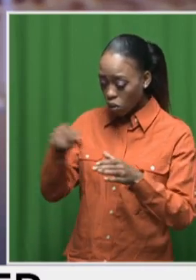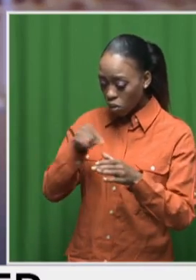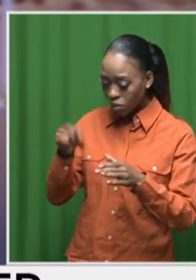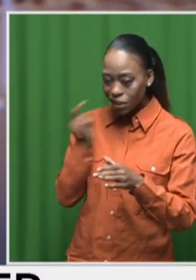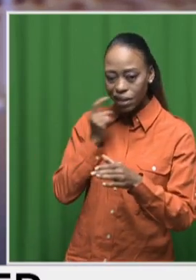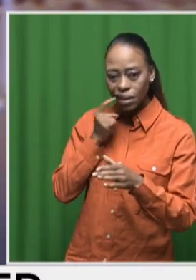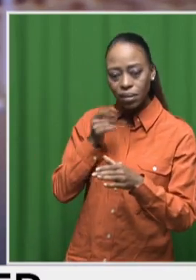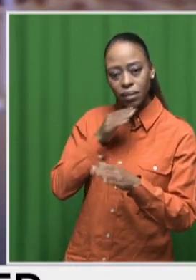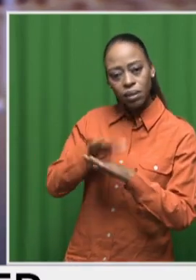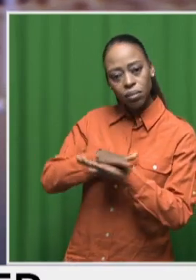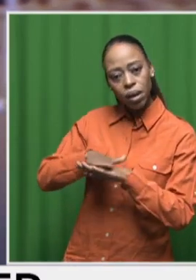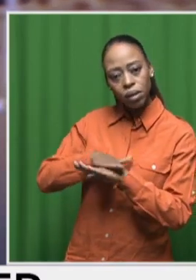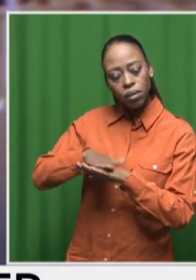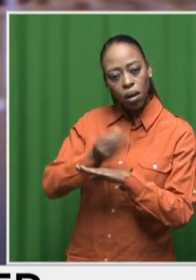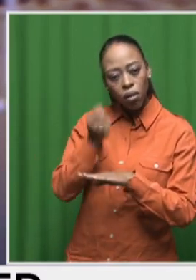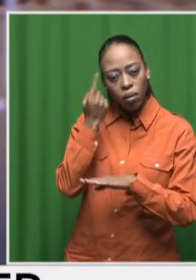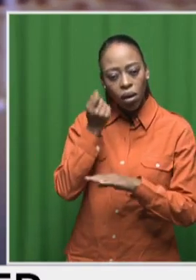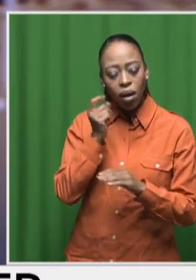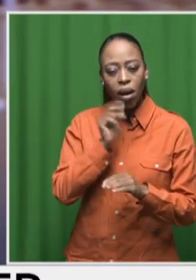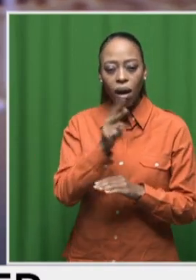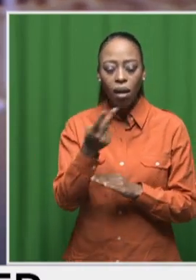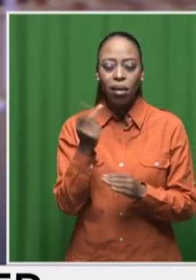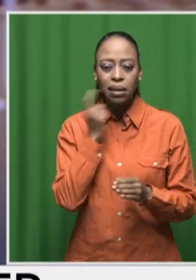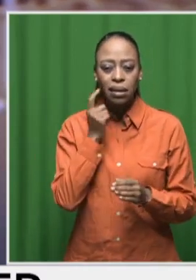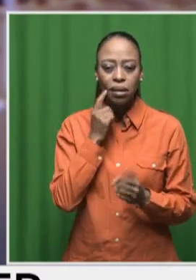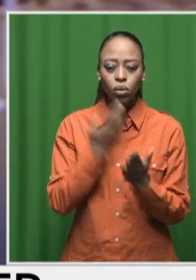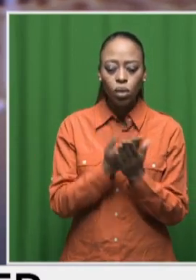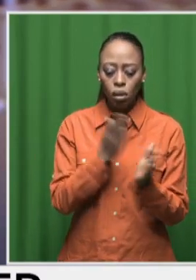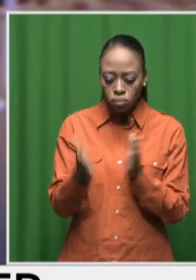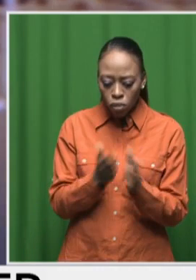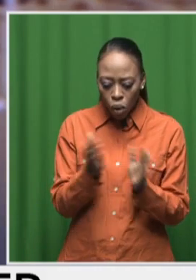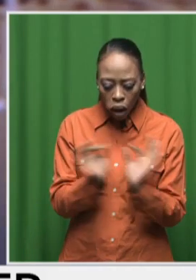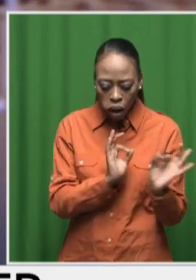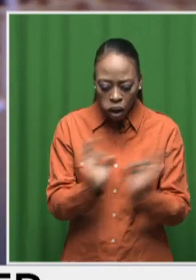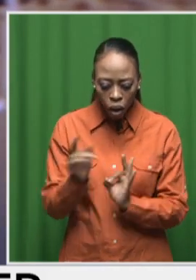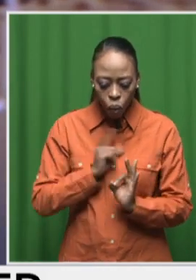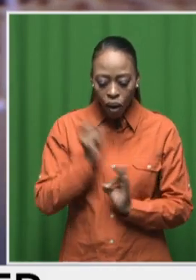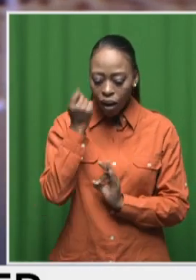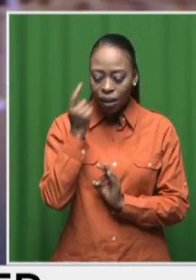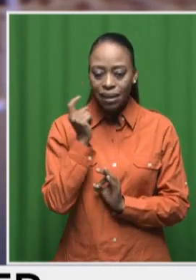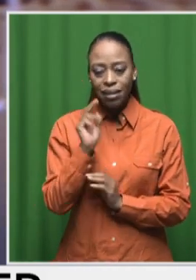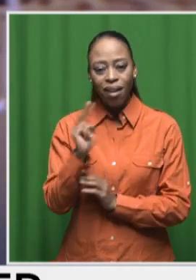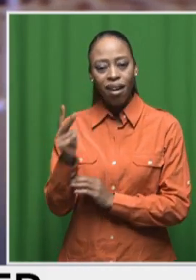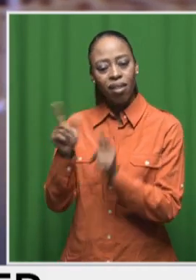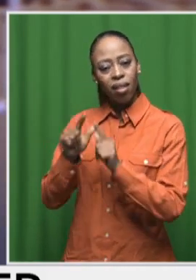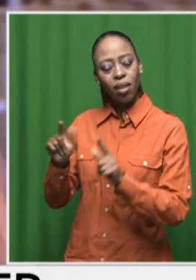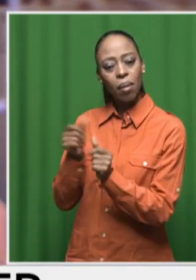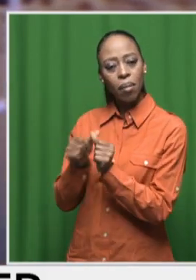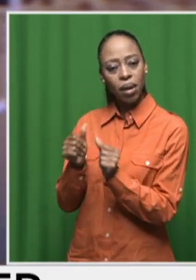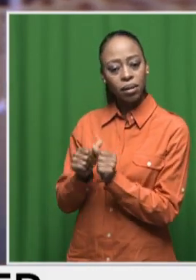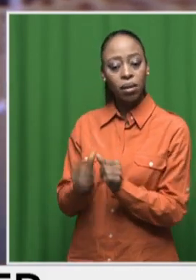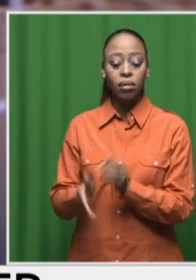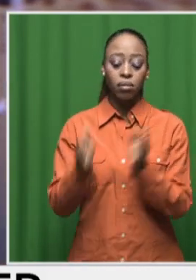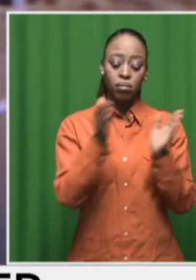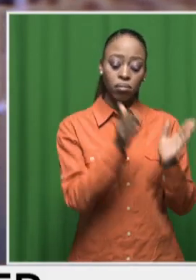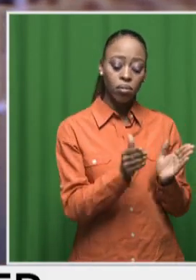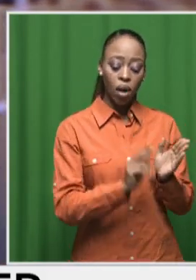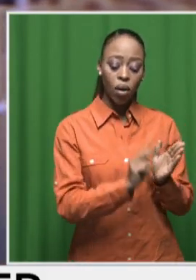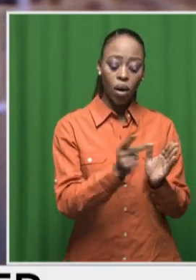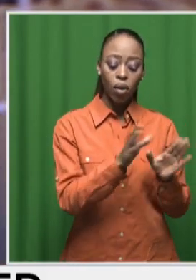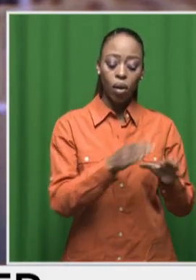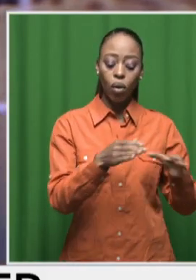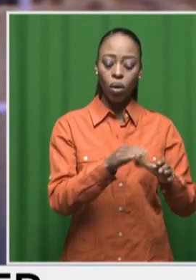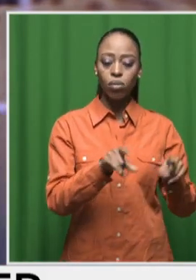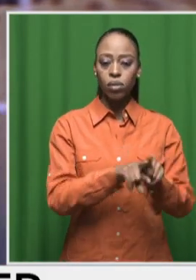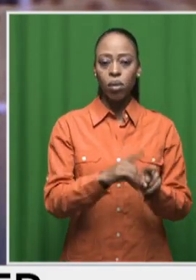has the basics of understanding the others, and we can kind of fine-tune it to be able to understand the others. And then we move on to the other language groups